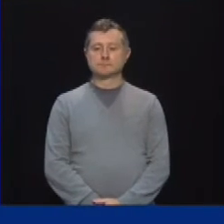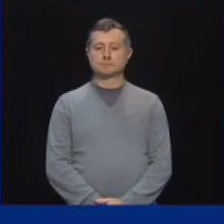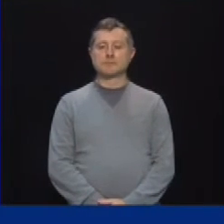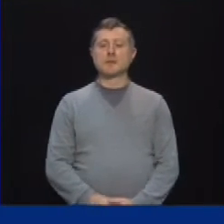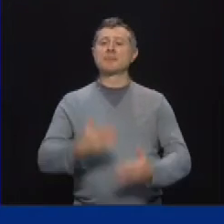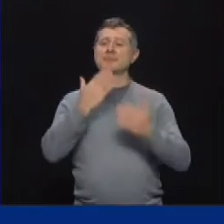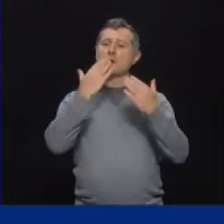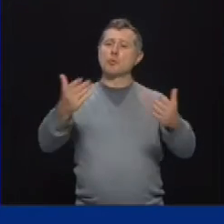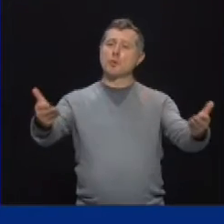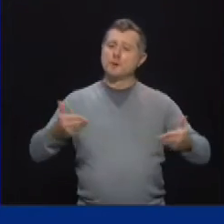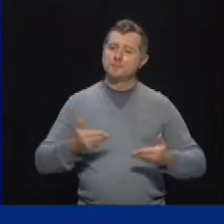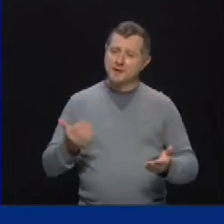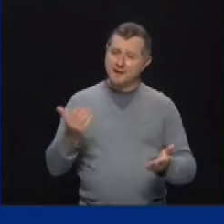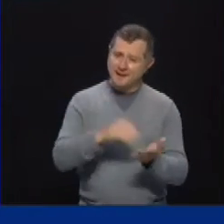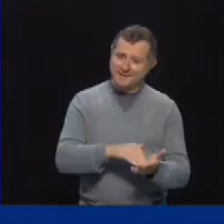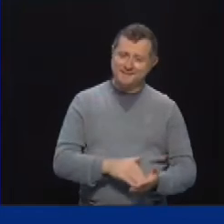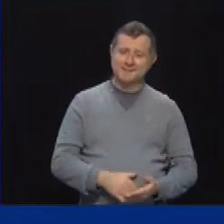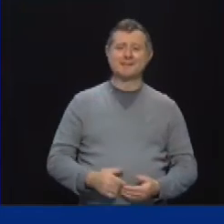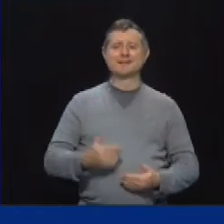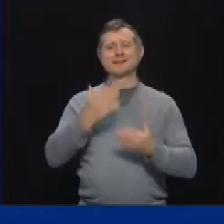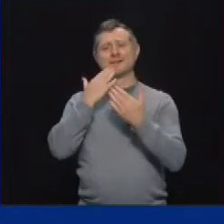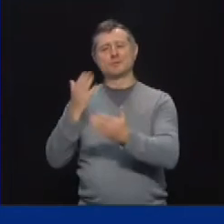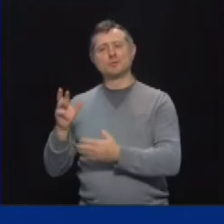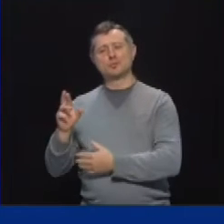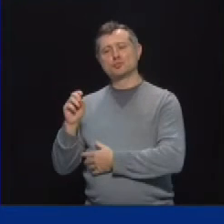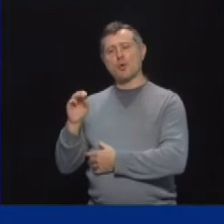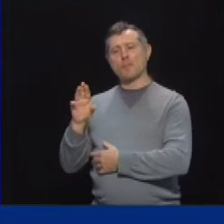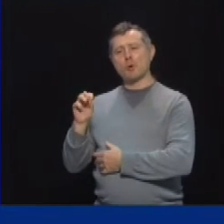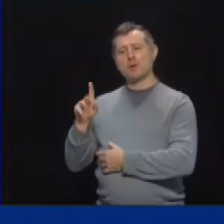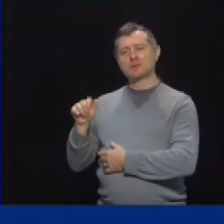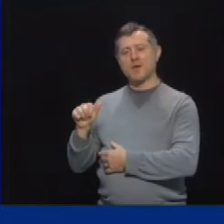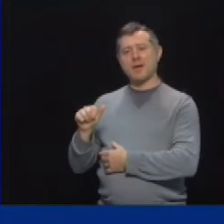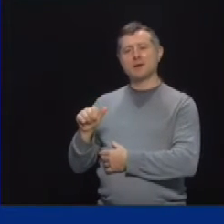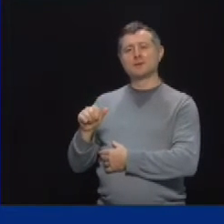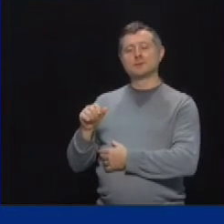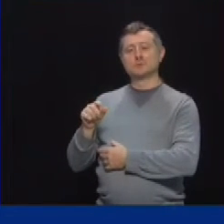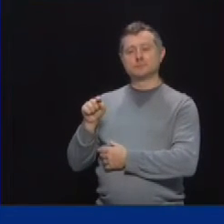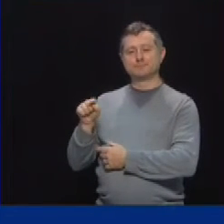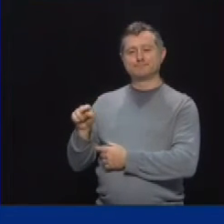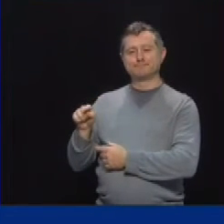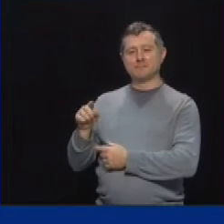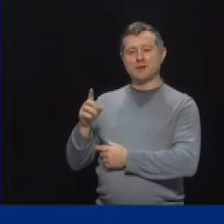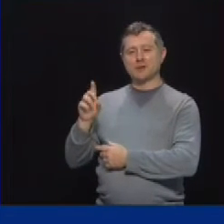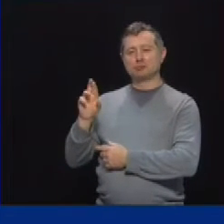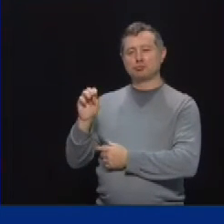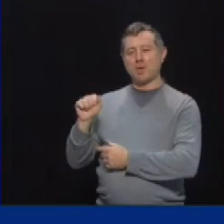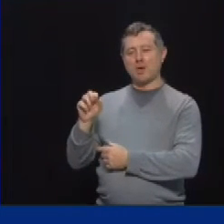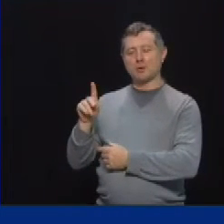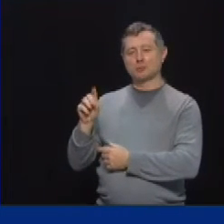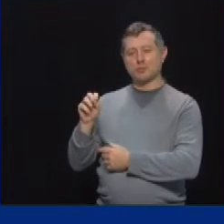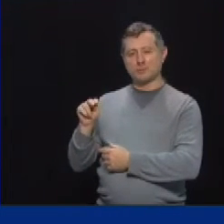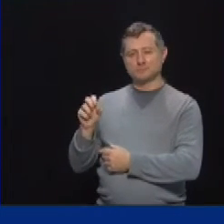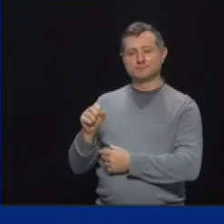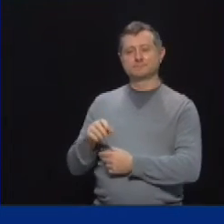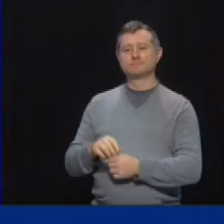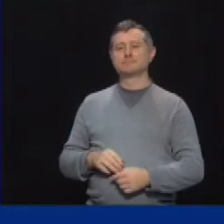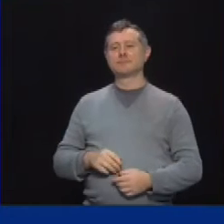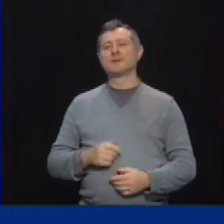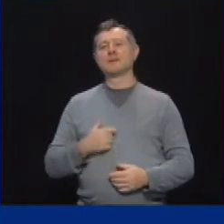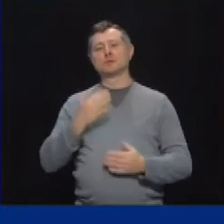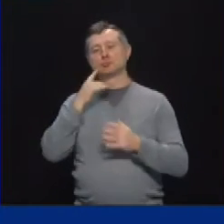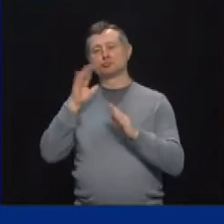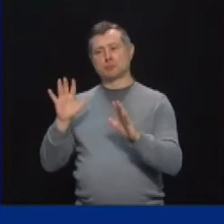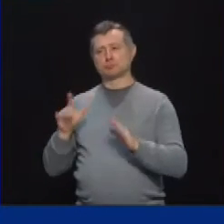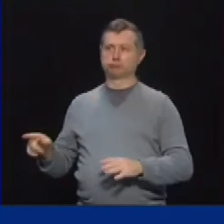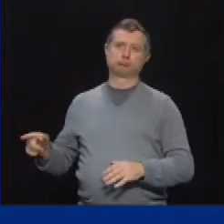for her incredible work, extraordinary work, of her and her department during the early days of the pandemic and making sure